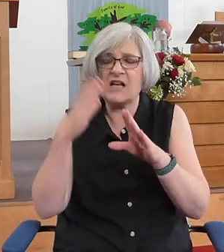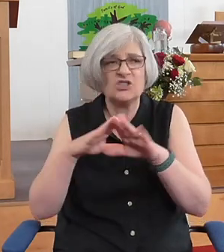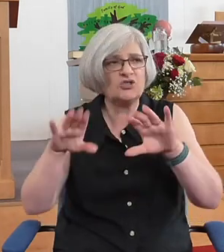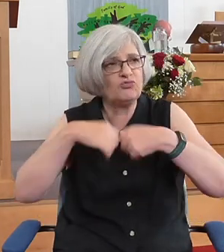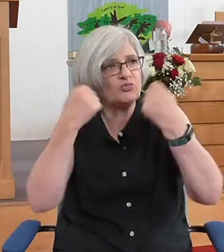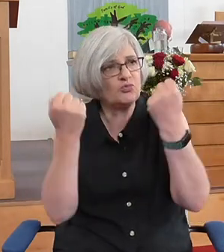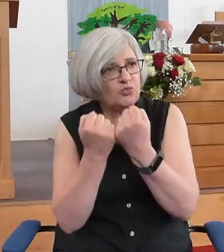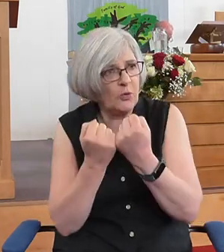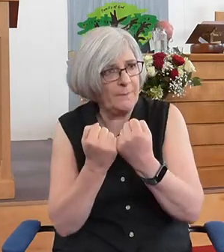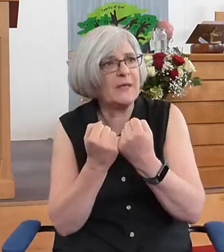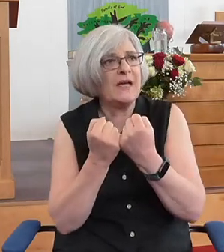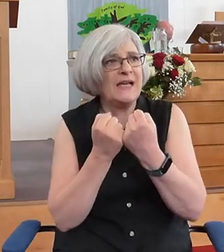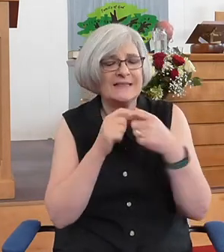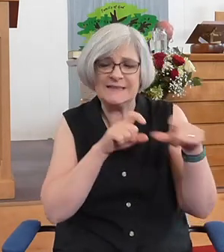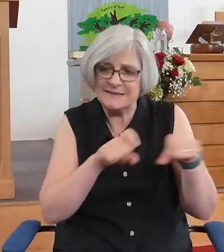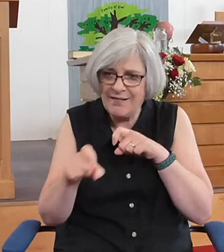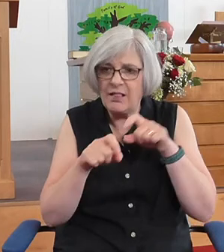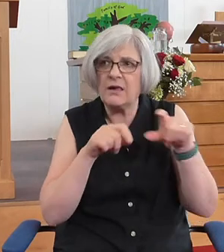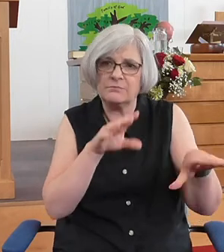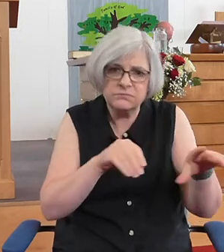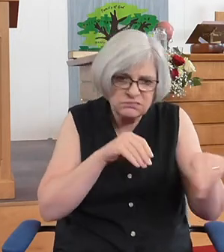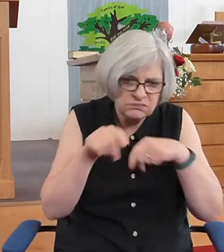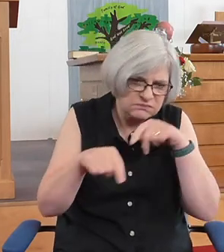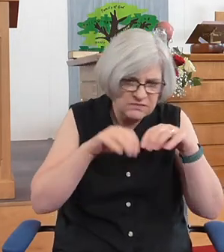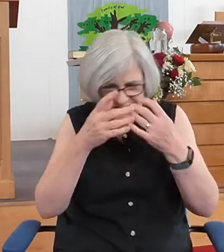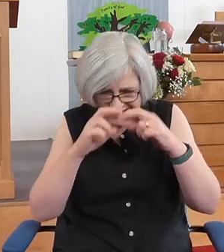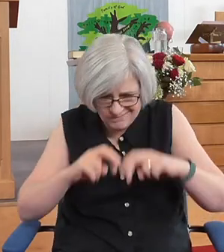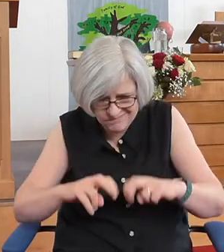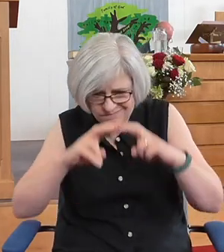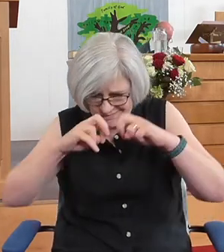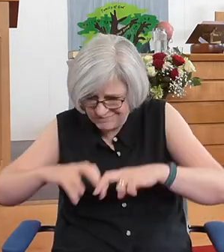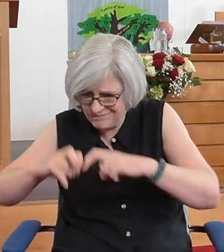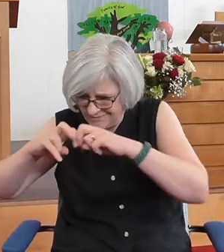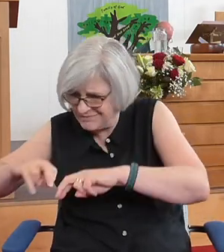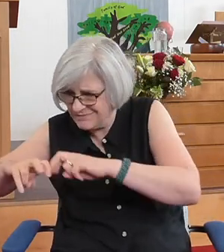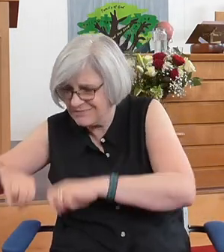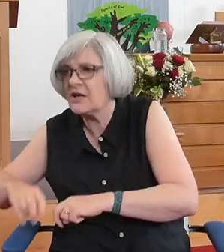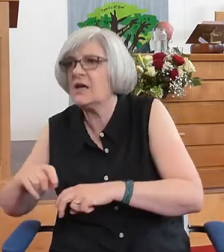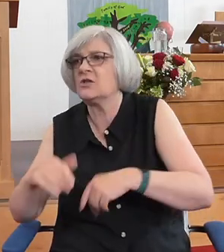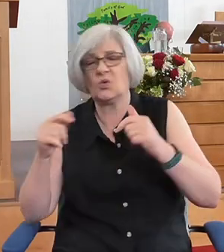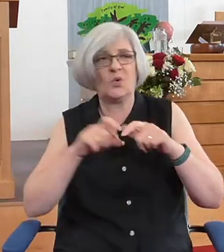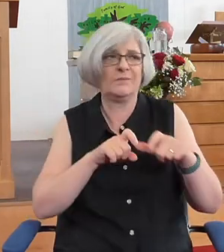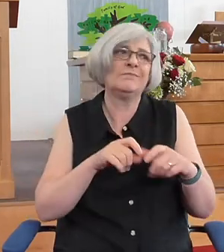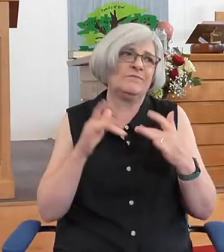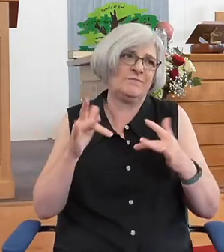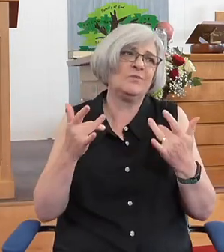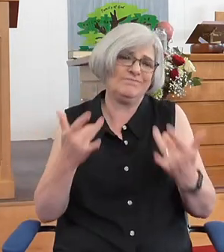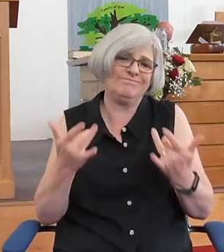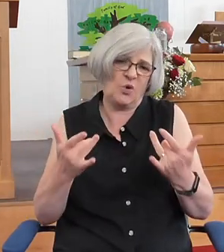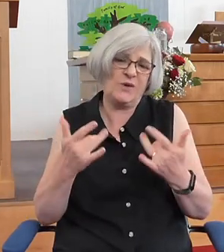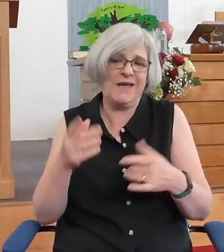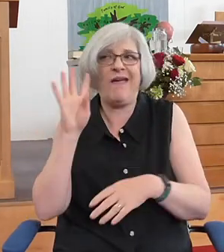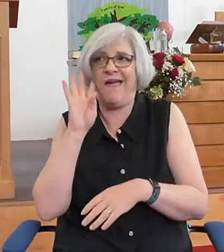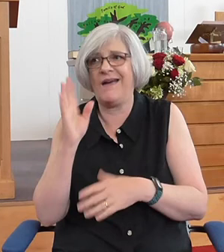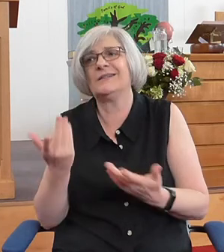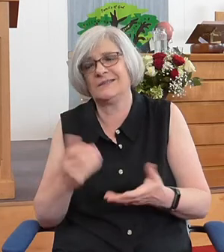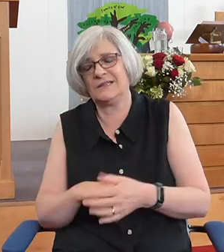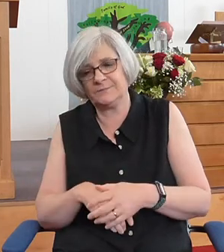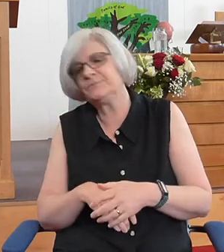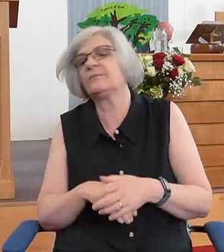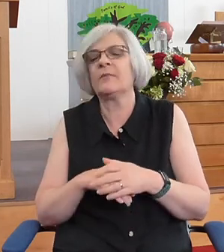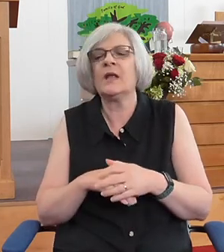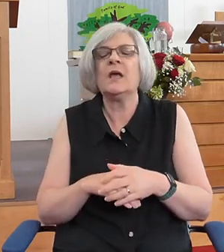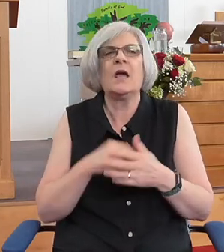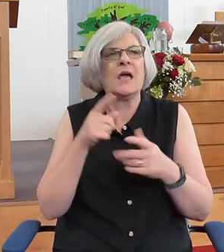still sifting through all the submissions. So we still wait to hear what comes from that. I also said to you last